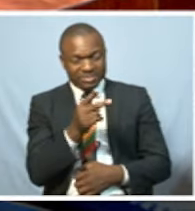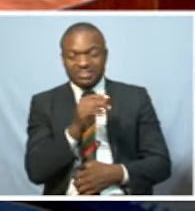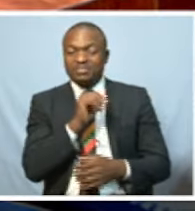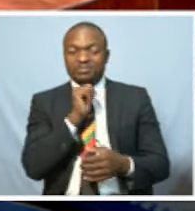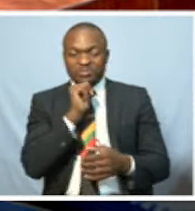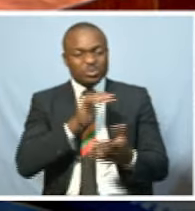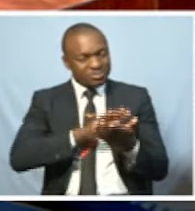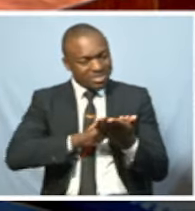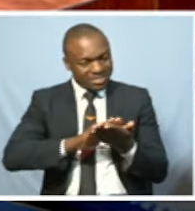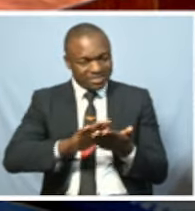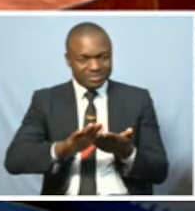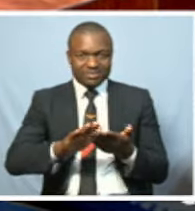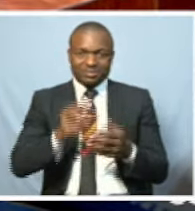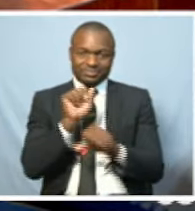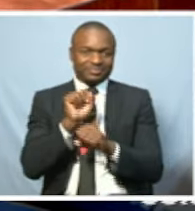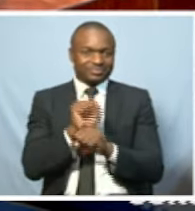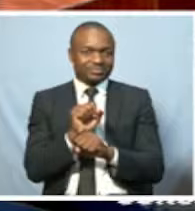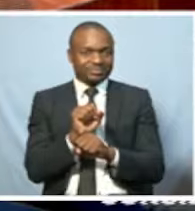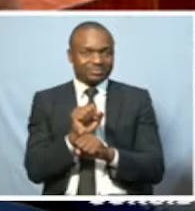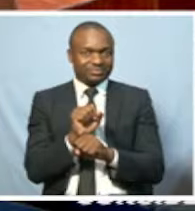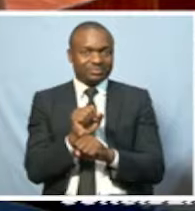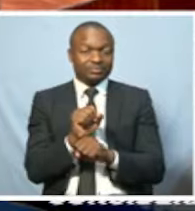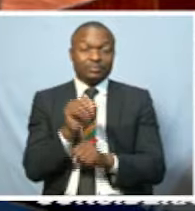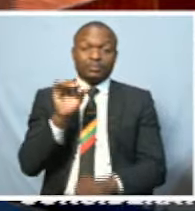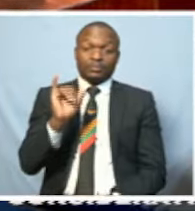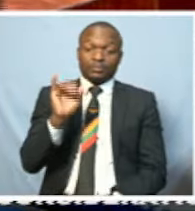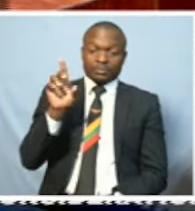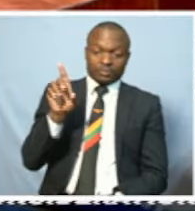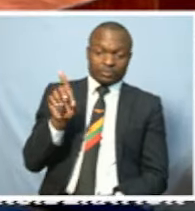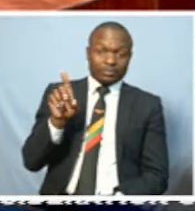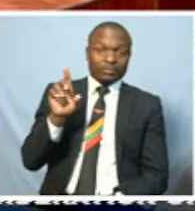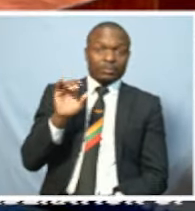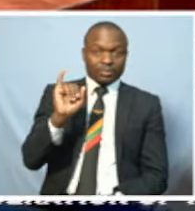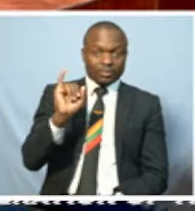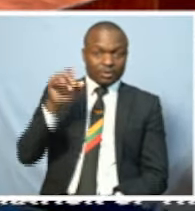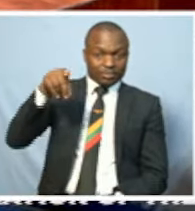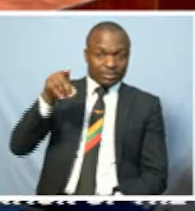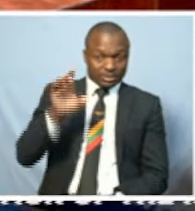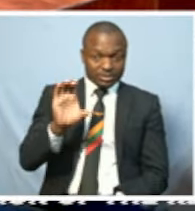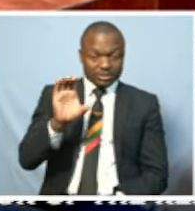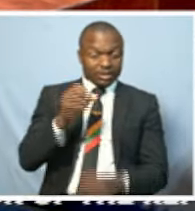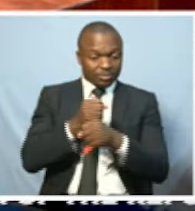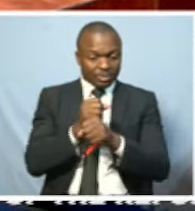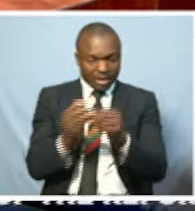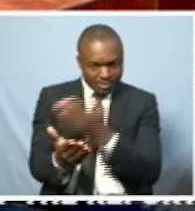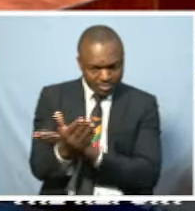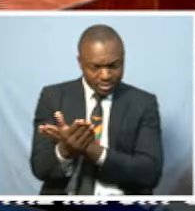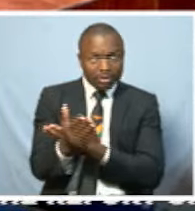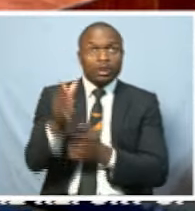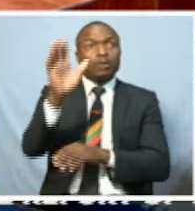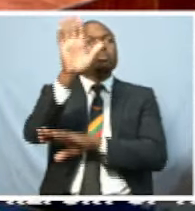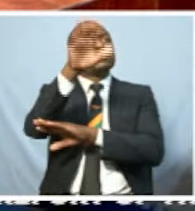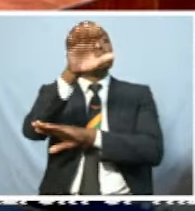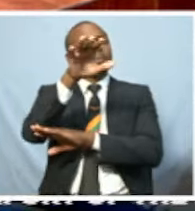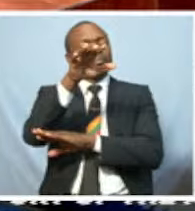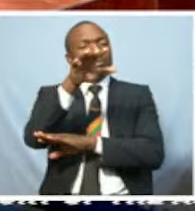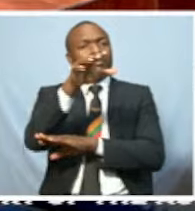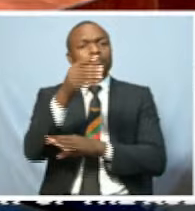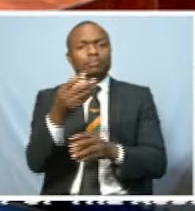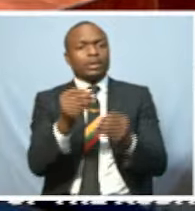payment, where an IPC is generated in the morning and in the afternoon it's paid.